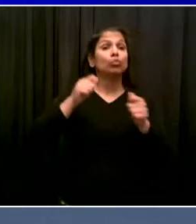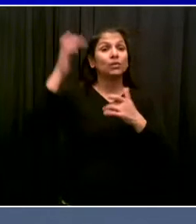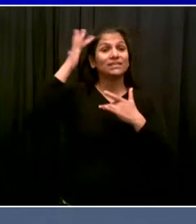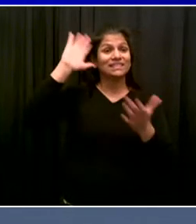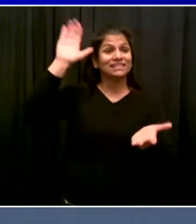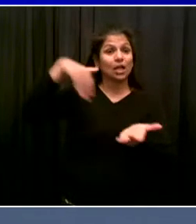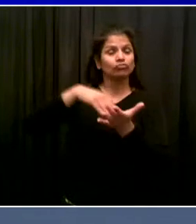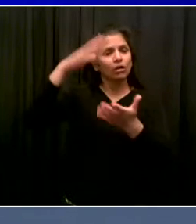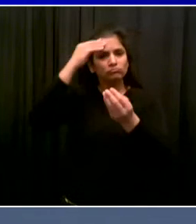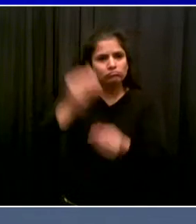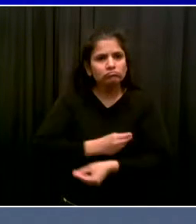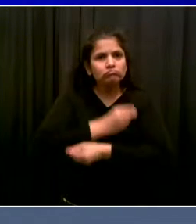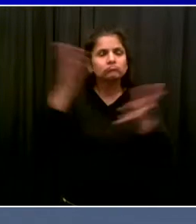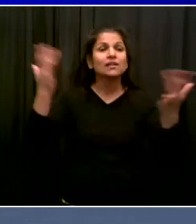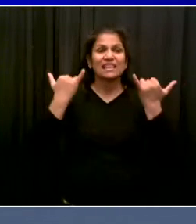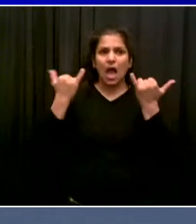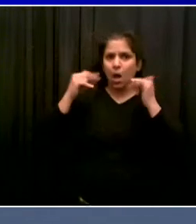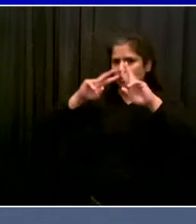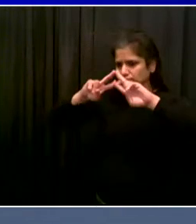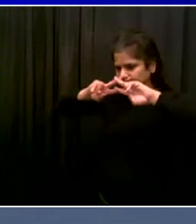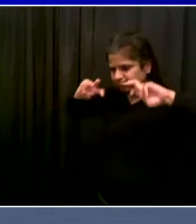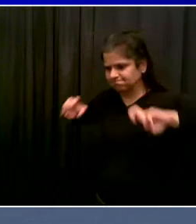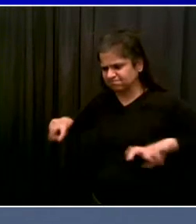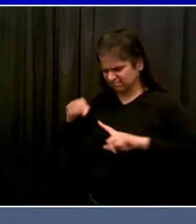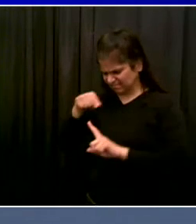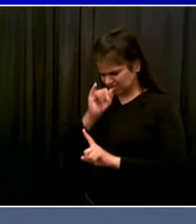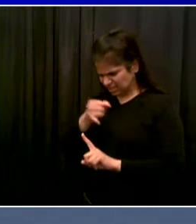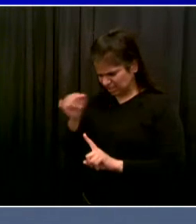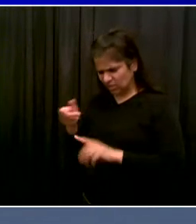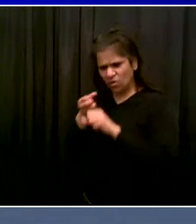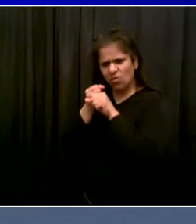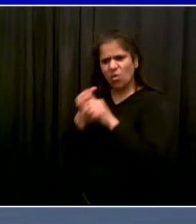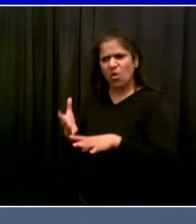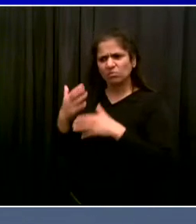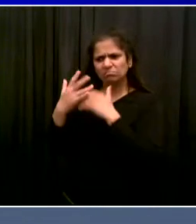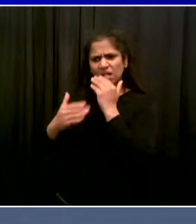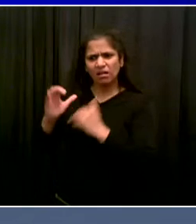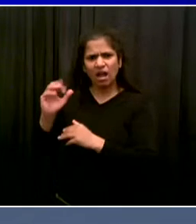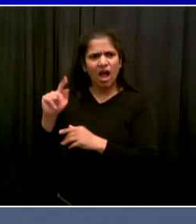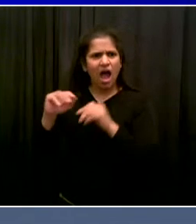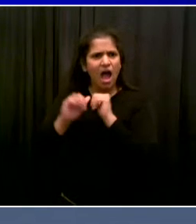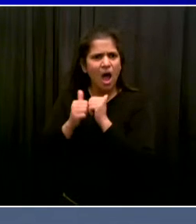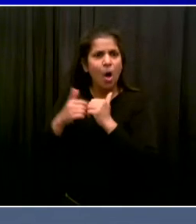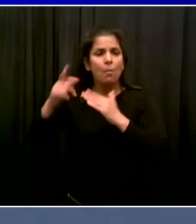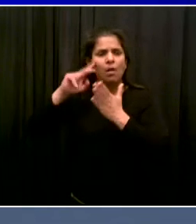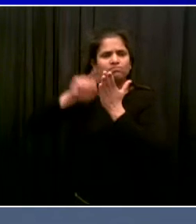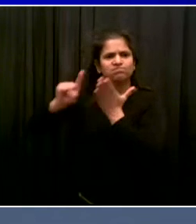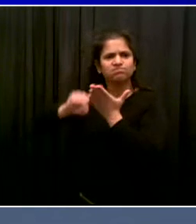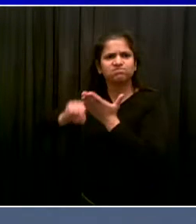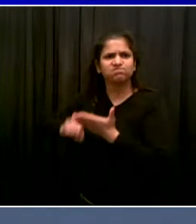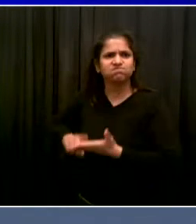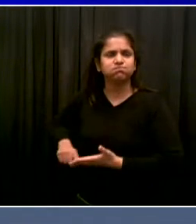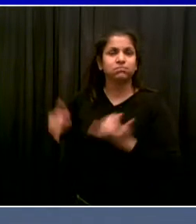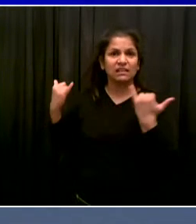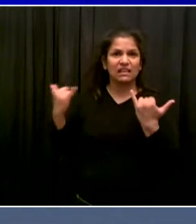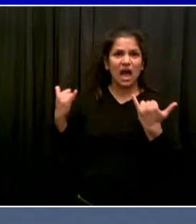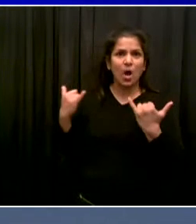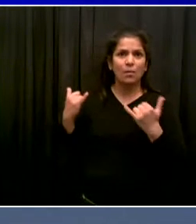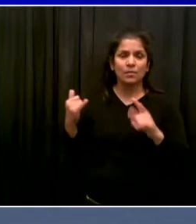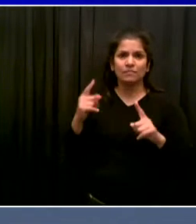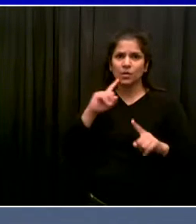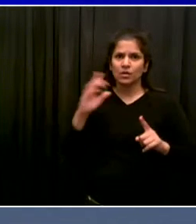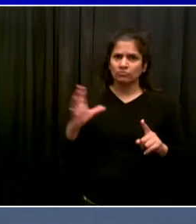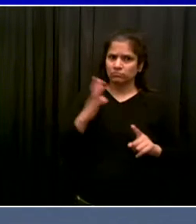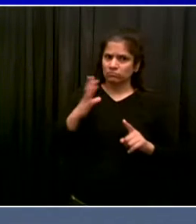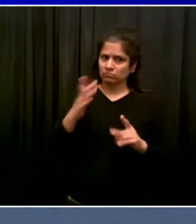So the investigation will take place. We'll learn the results, but in the meantime, we will lean heavily into Pfizer and Moderna. Now,